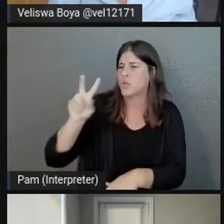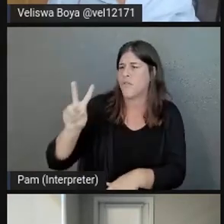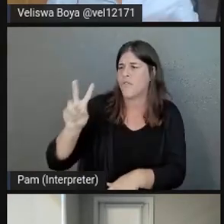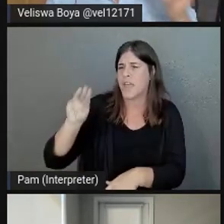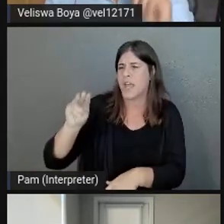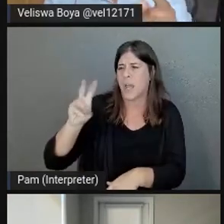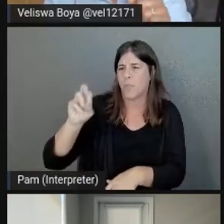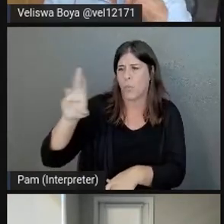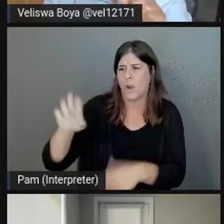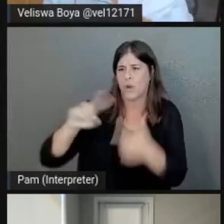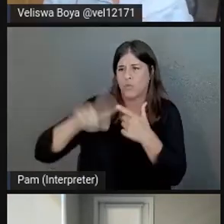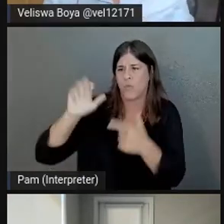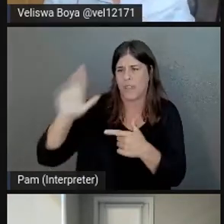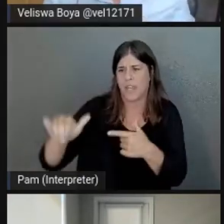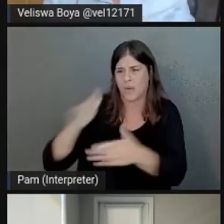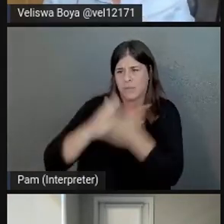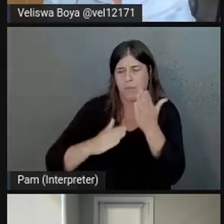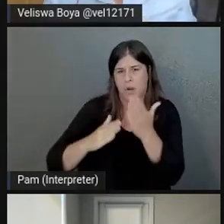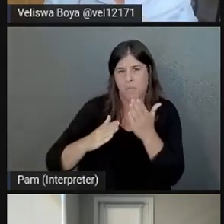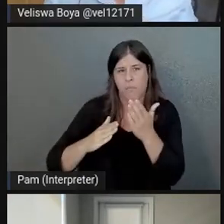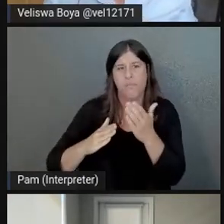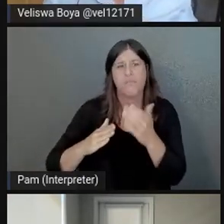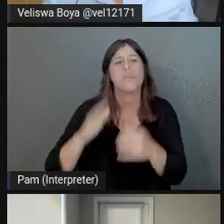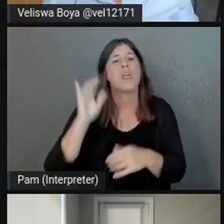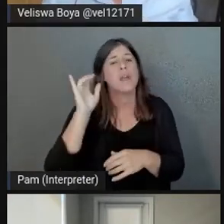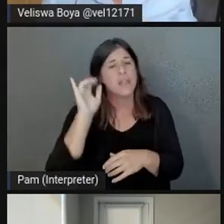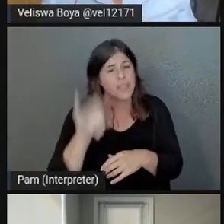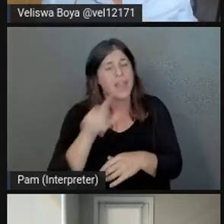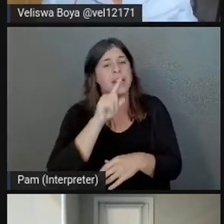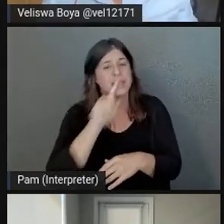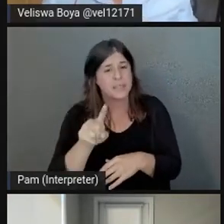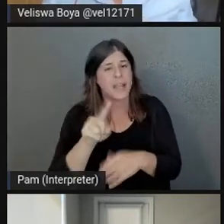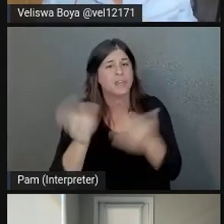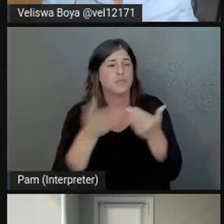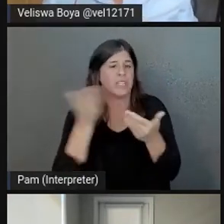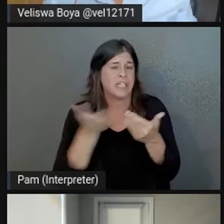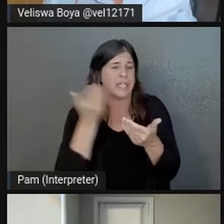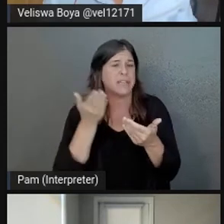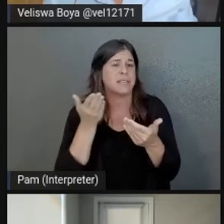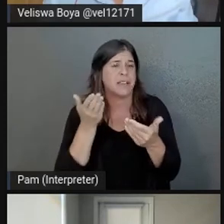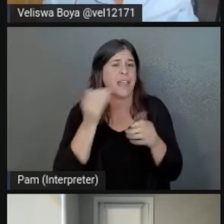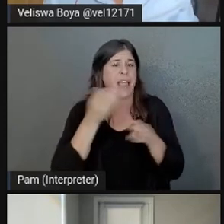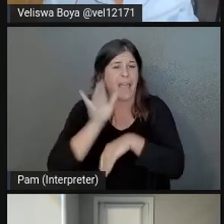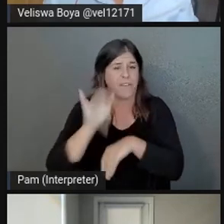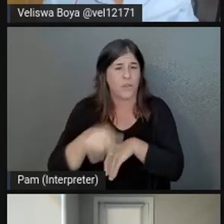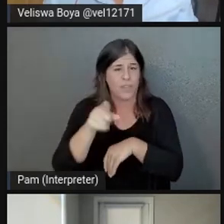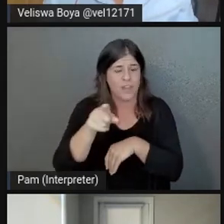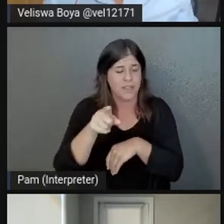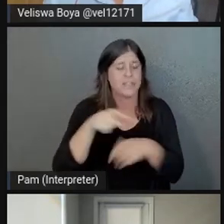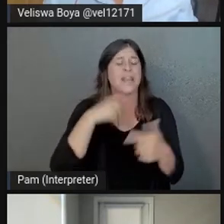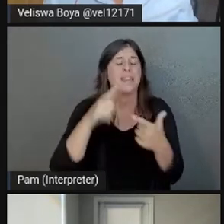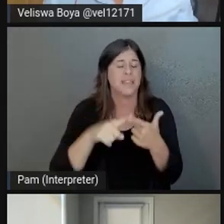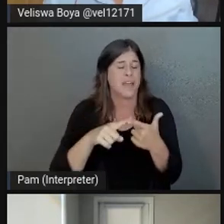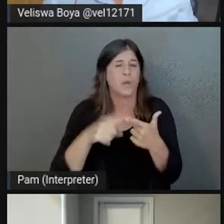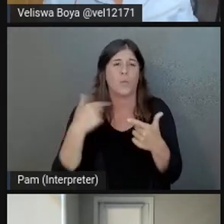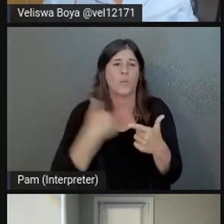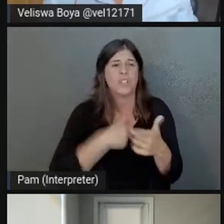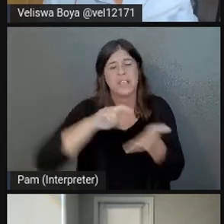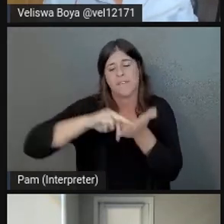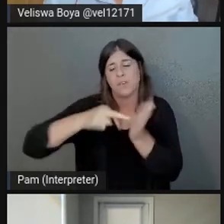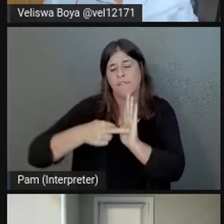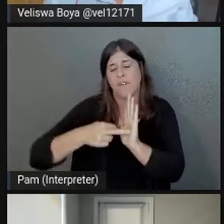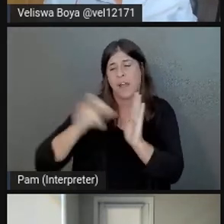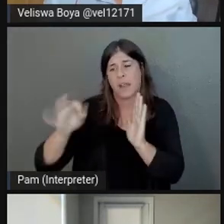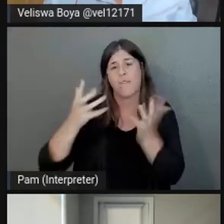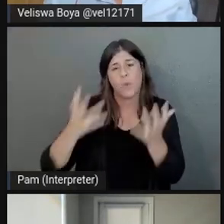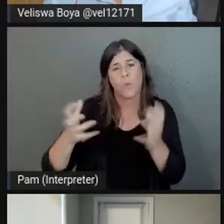Larry's part? Yes. So that is actually quite easy. Is after this, we just have to define whether we want